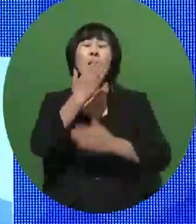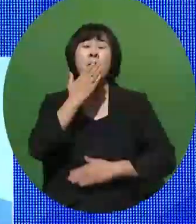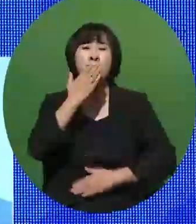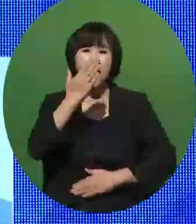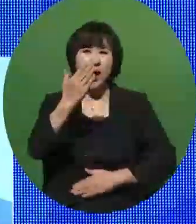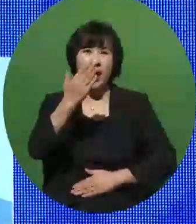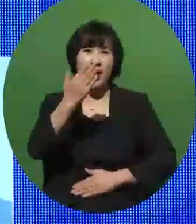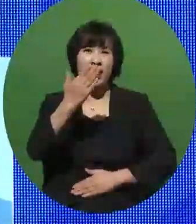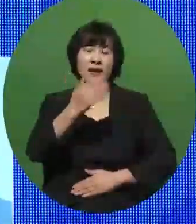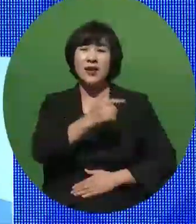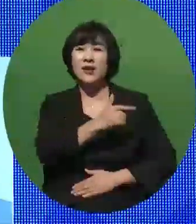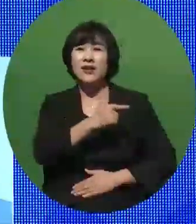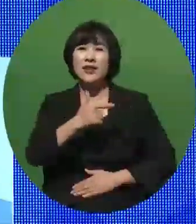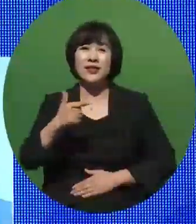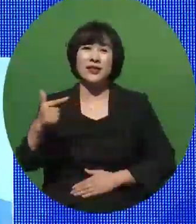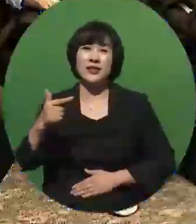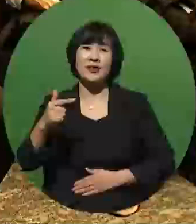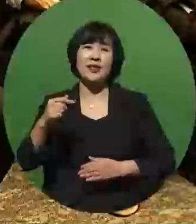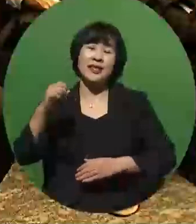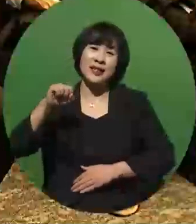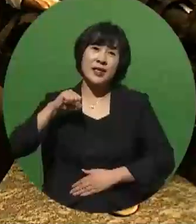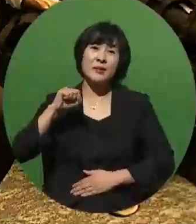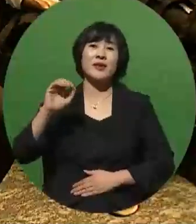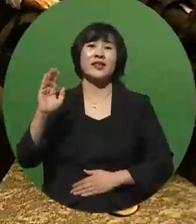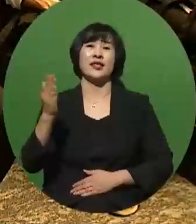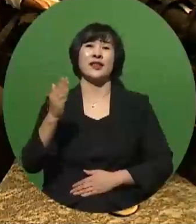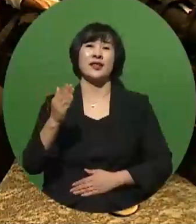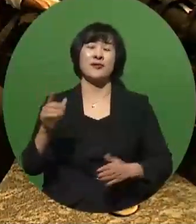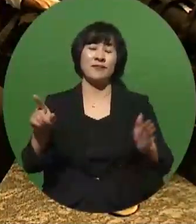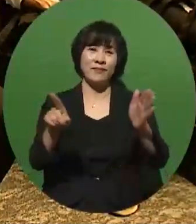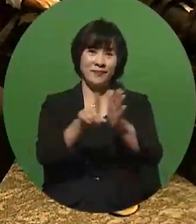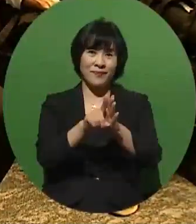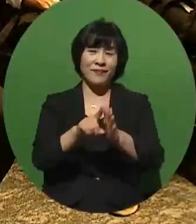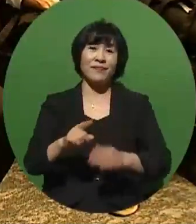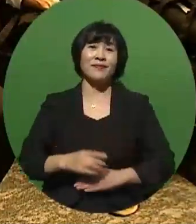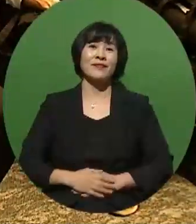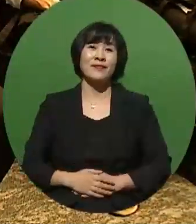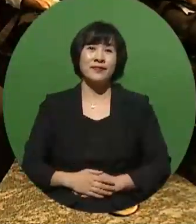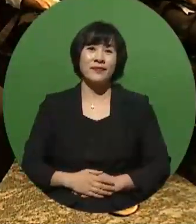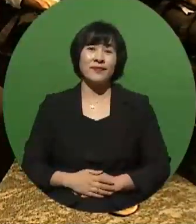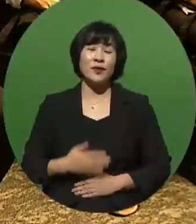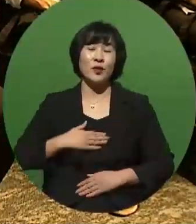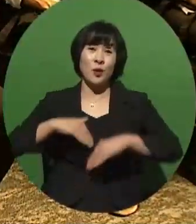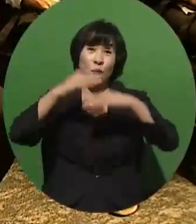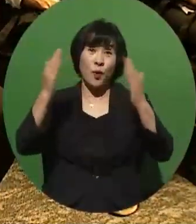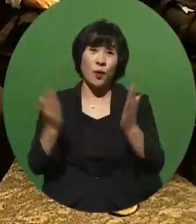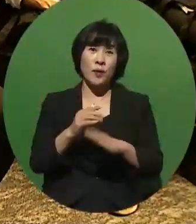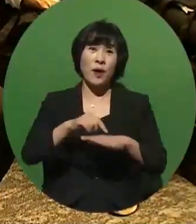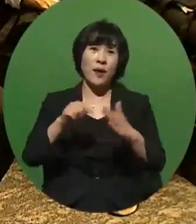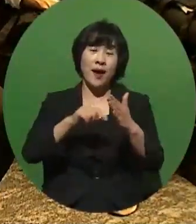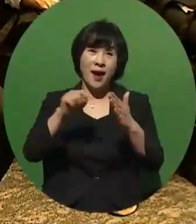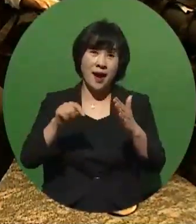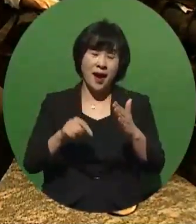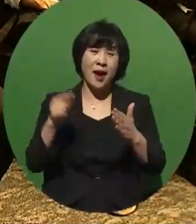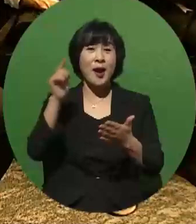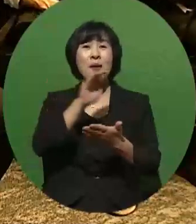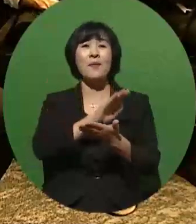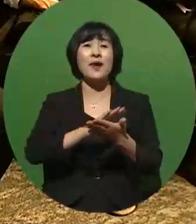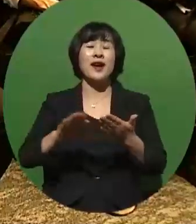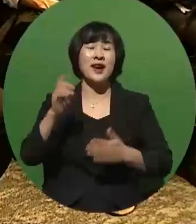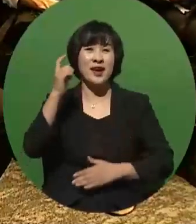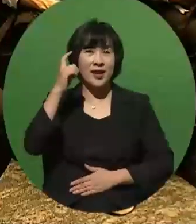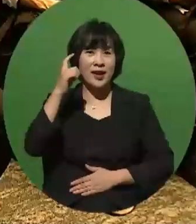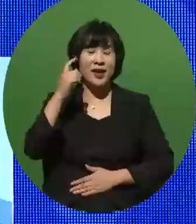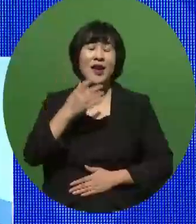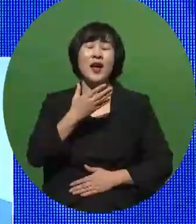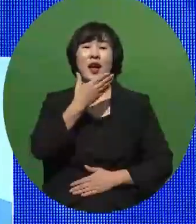I believe the small steps we take today will be the big ones that move history forward. May the spirit